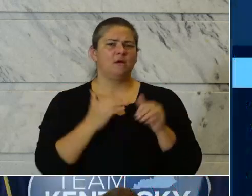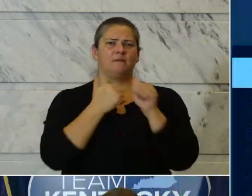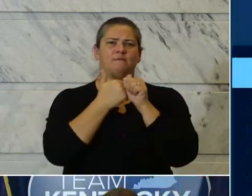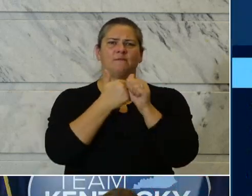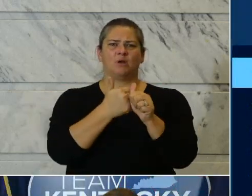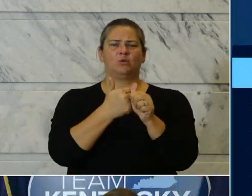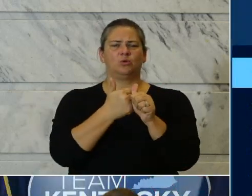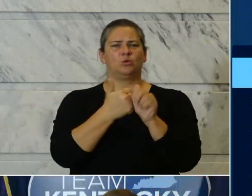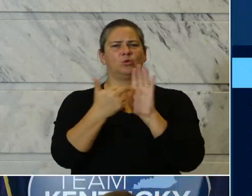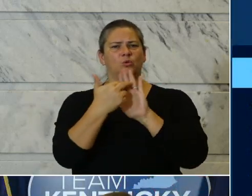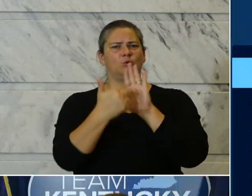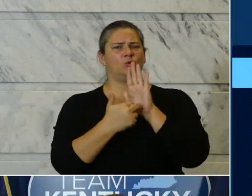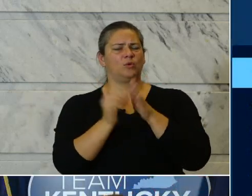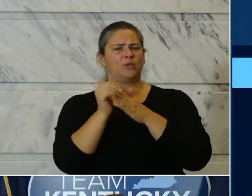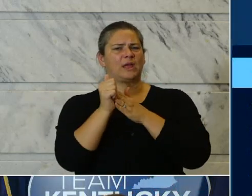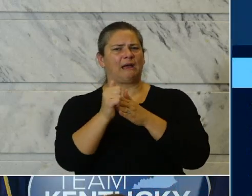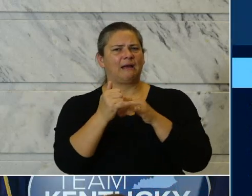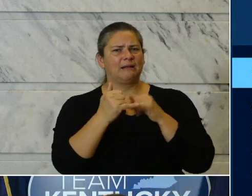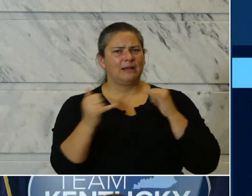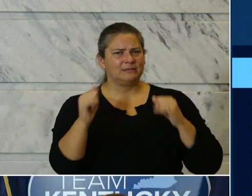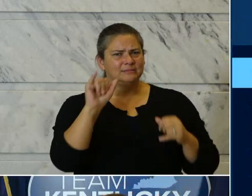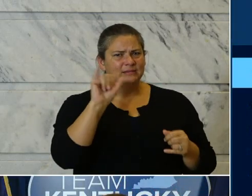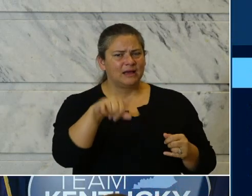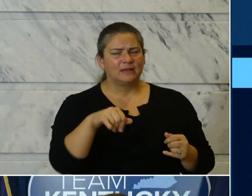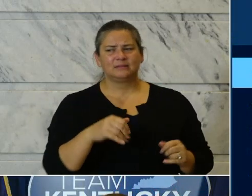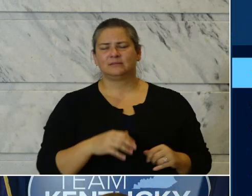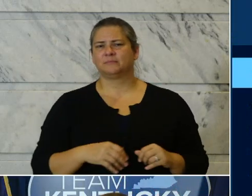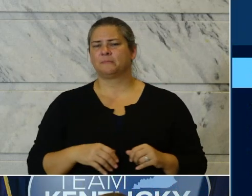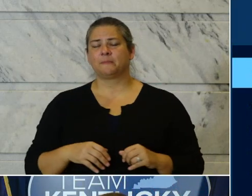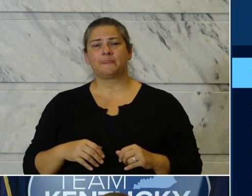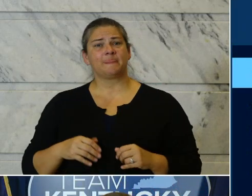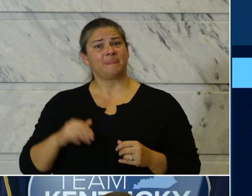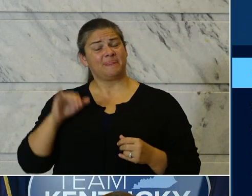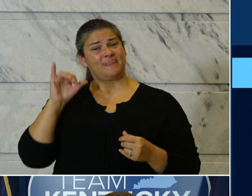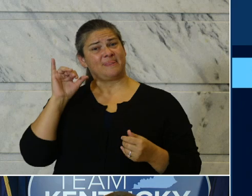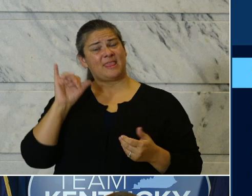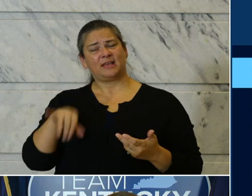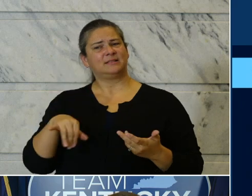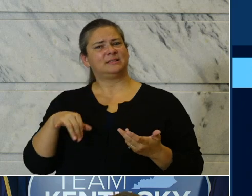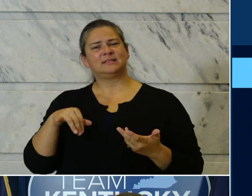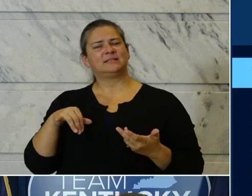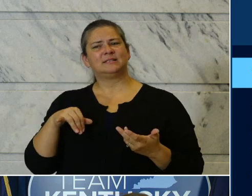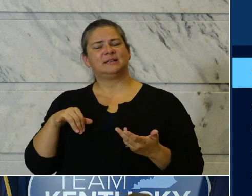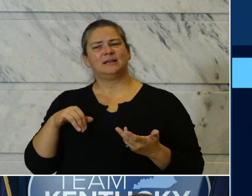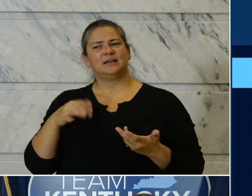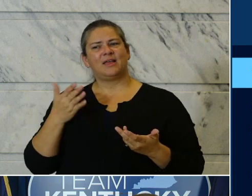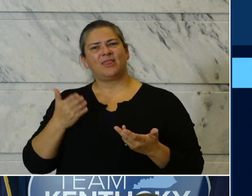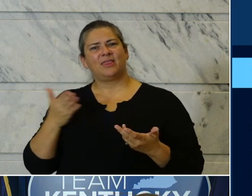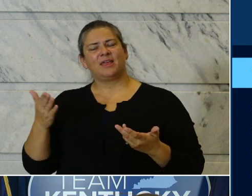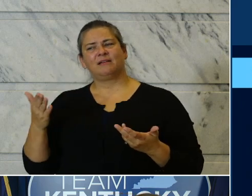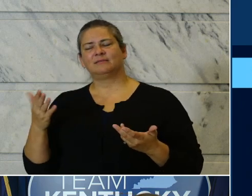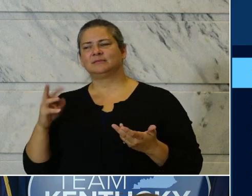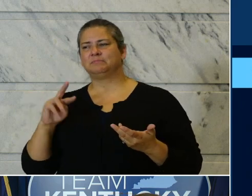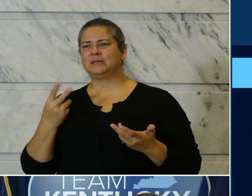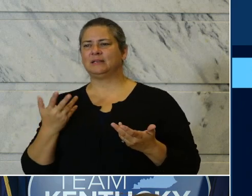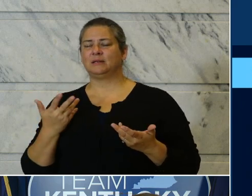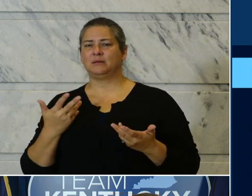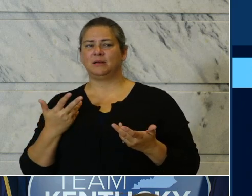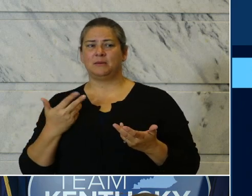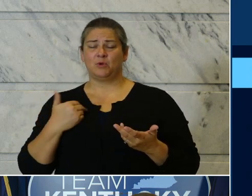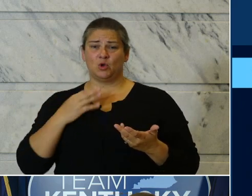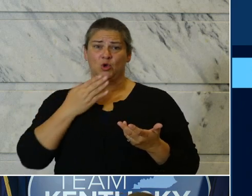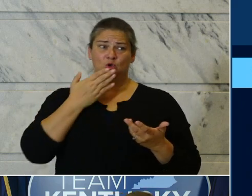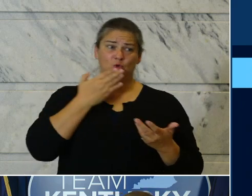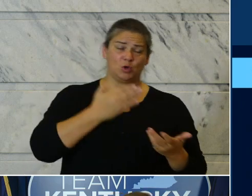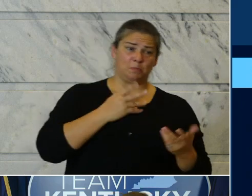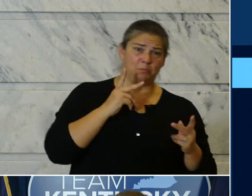there. You know, these things normally aren't the difference between being a good person or a good citizen, but right